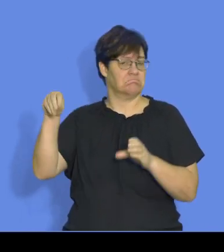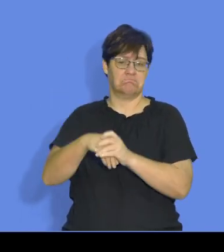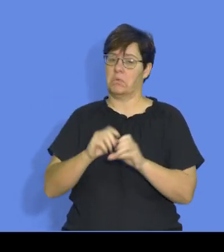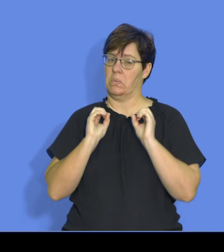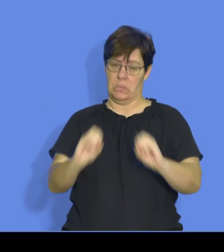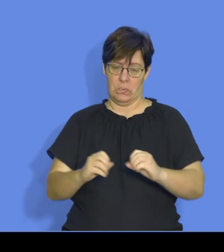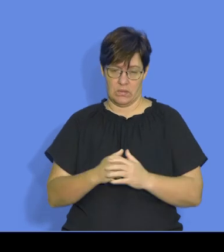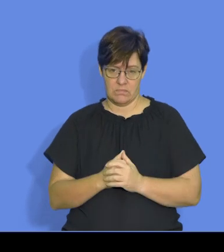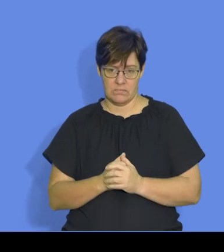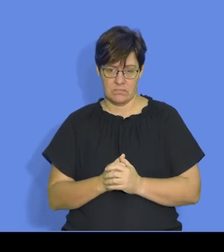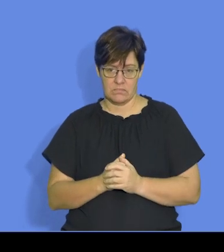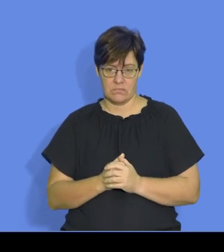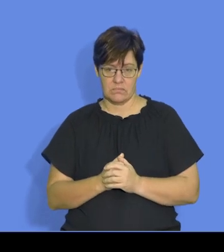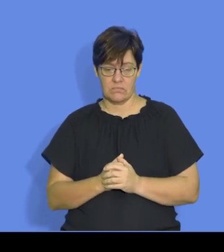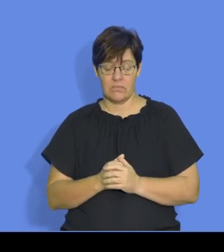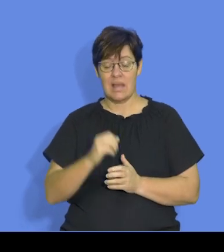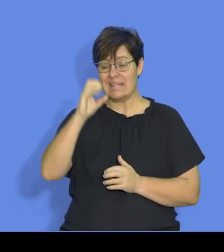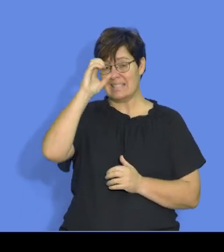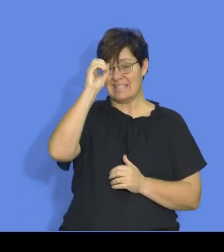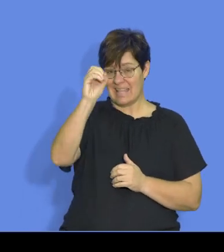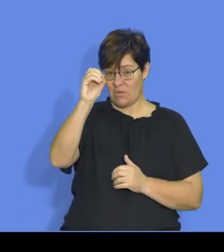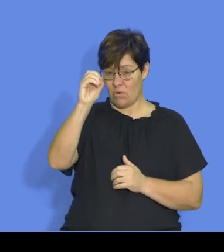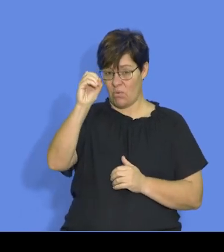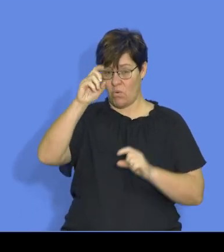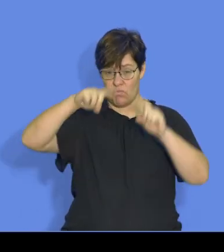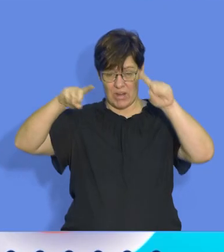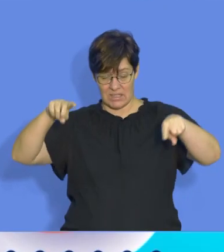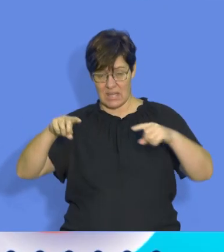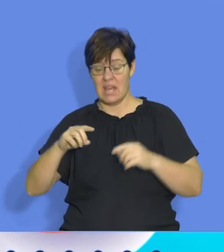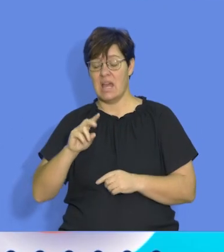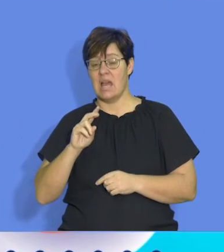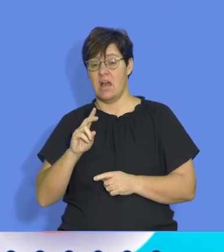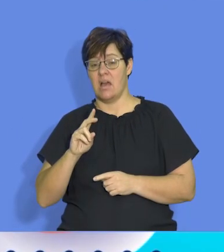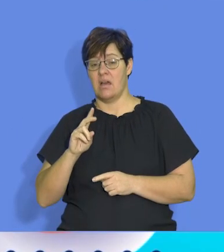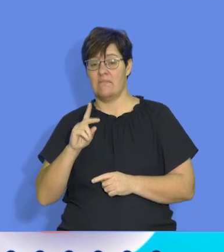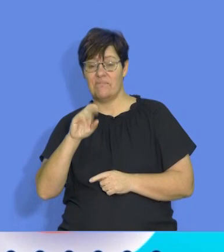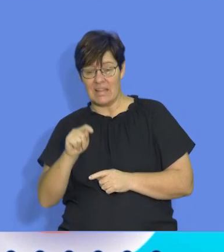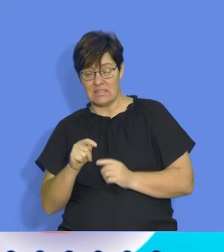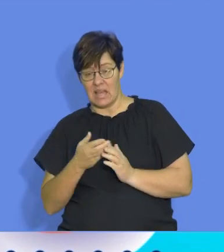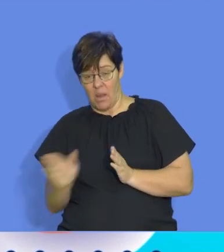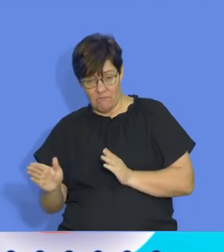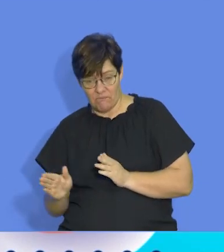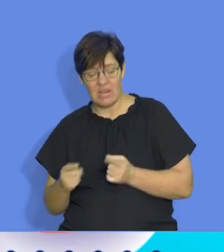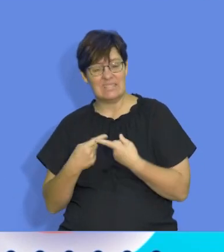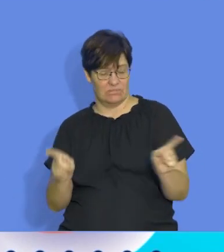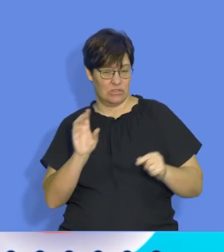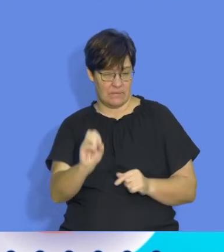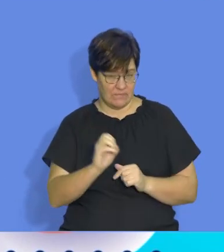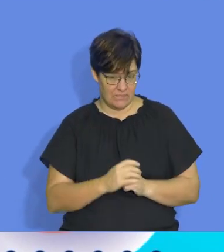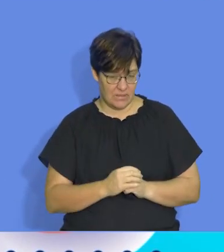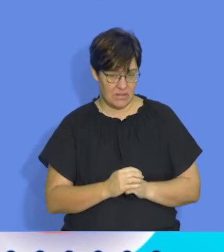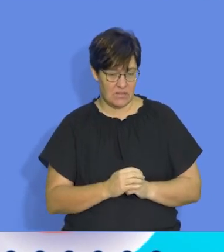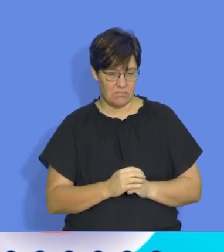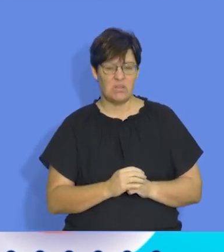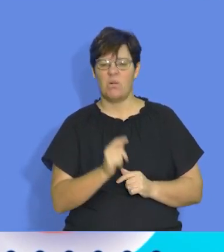Now, there's a distinct difference between VAT exempt and zero rated, but more about